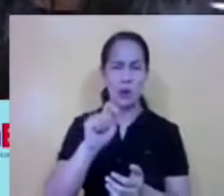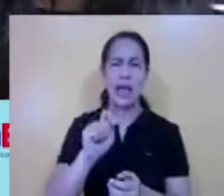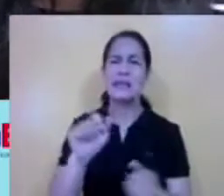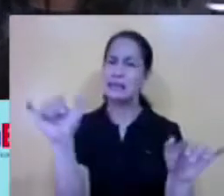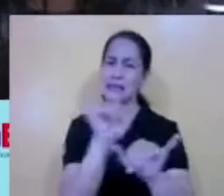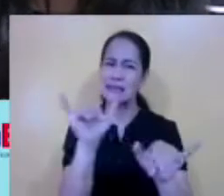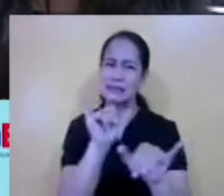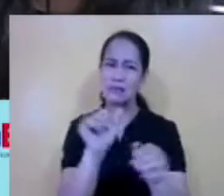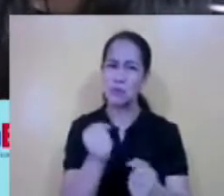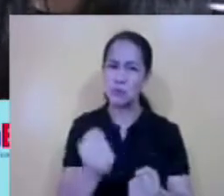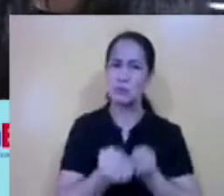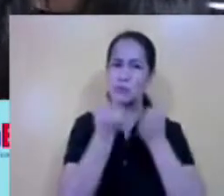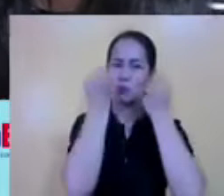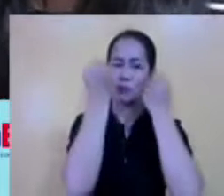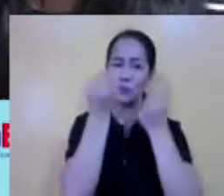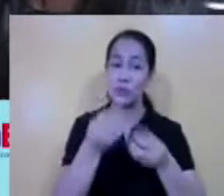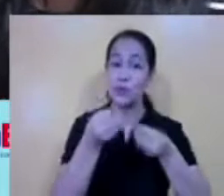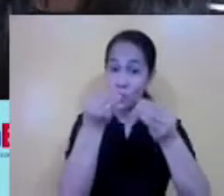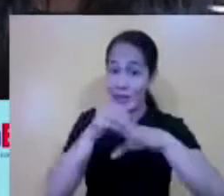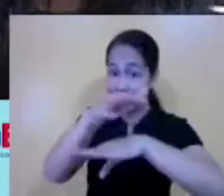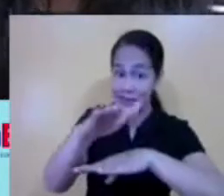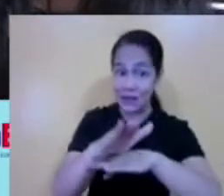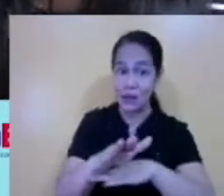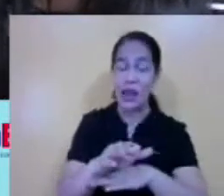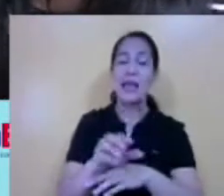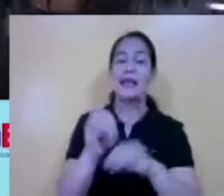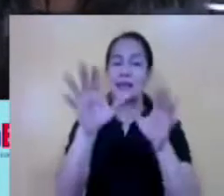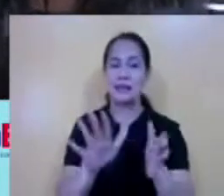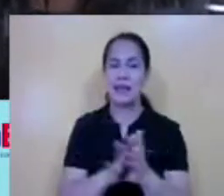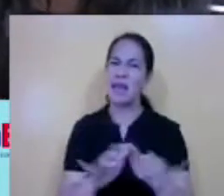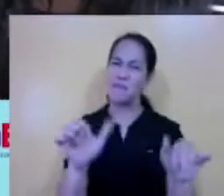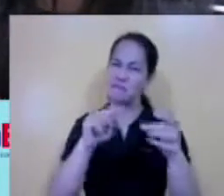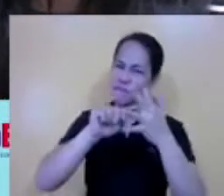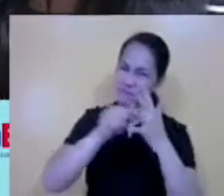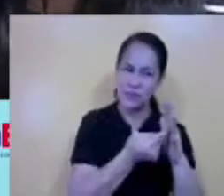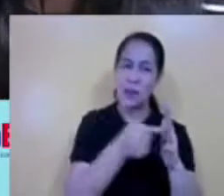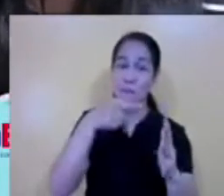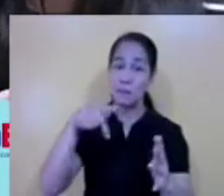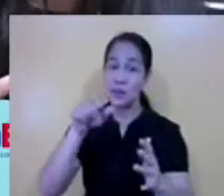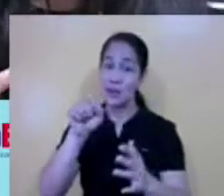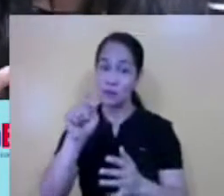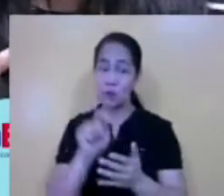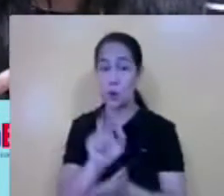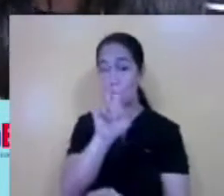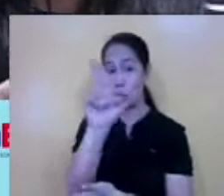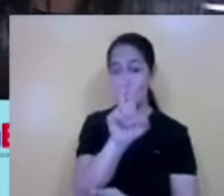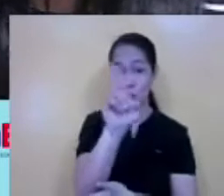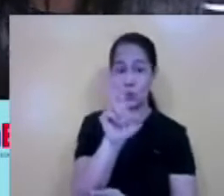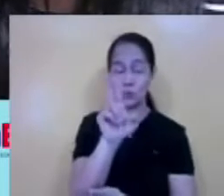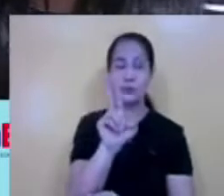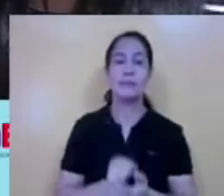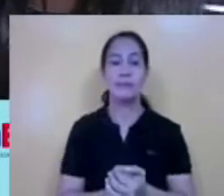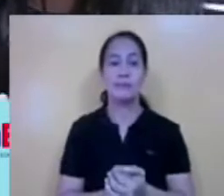to our teachers ever since we rolled out the PPST, and this is one of